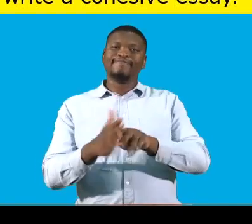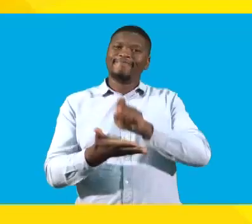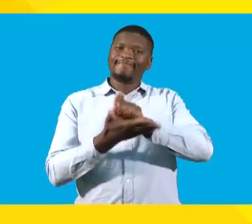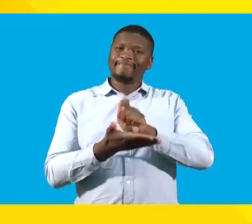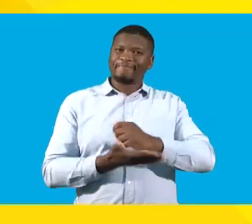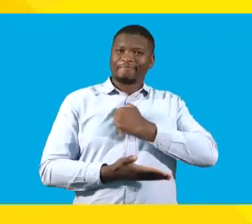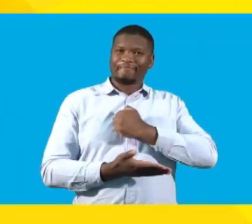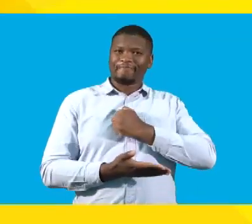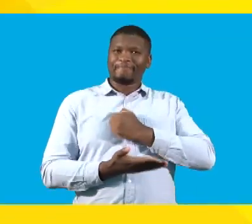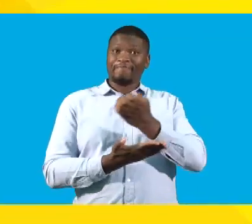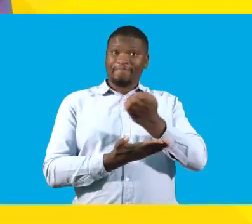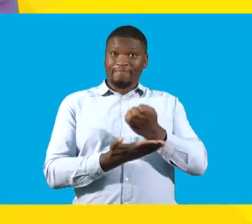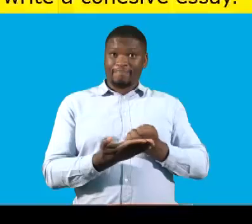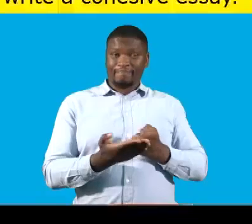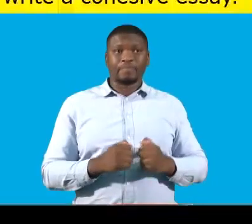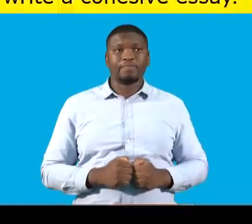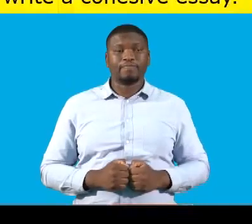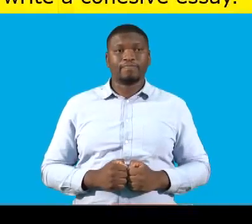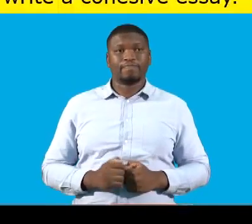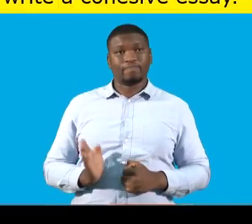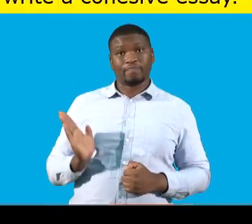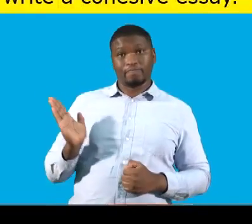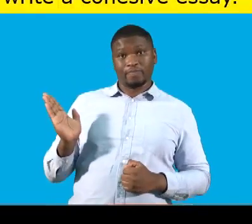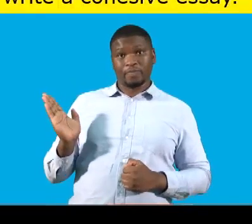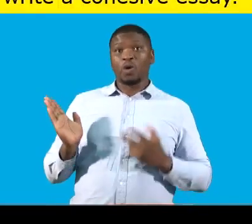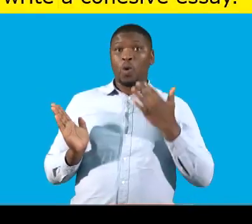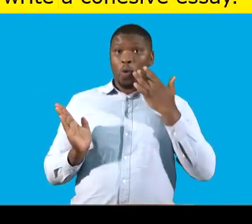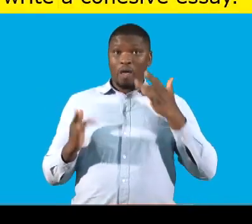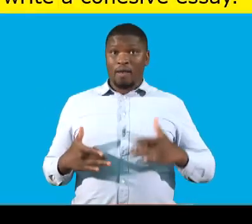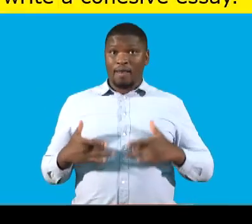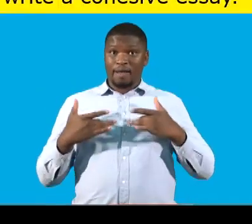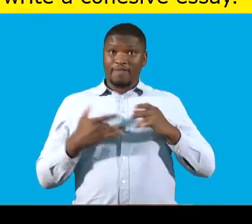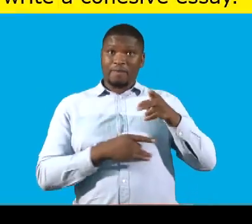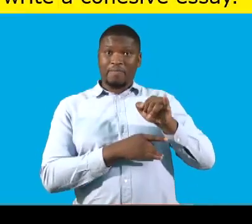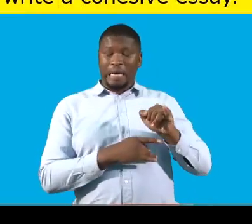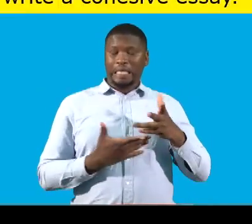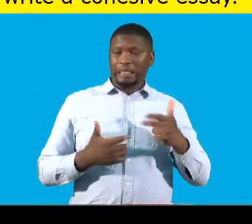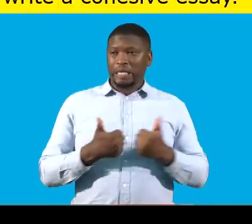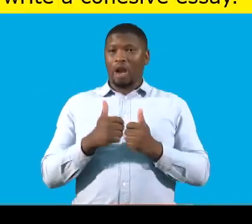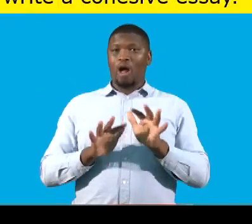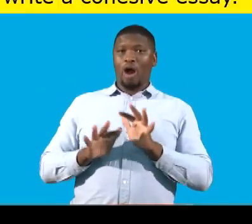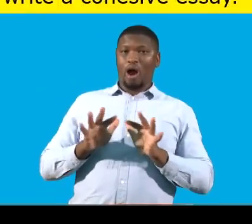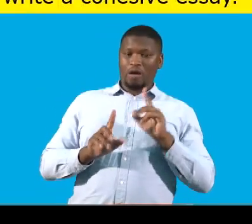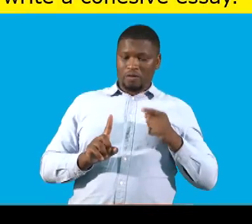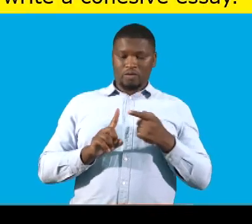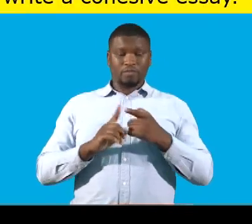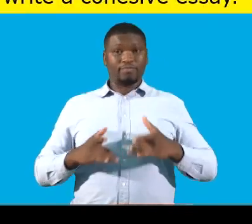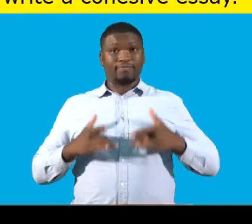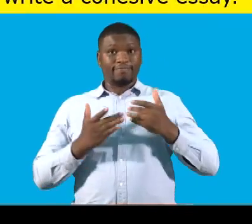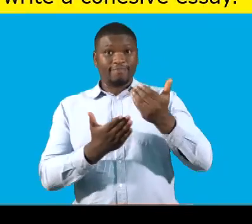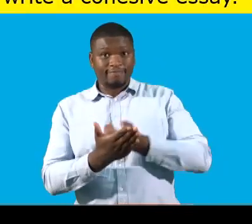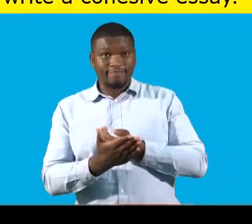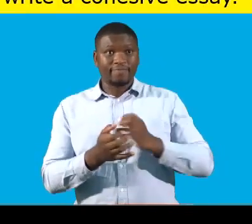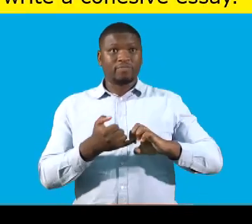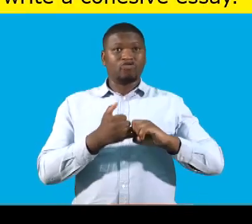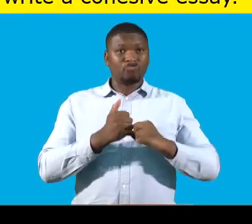incorporate it when writing our essay. When he's stranded on the lifeboat with the tiger, he's faced with the struggle for survival, while at the same